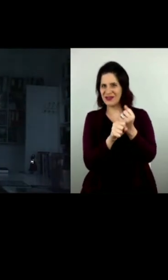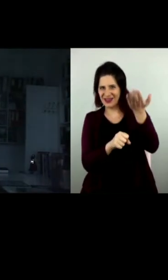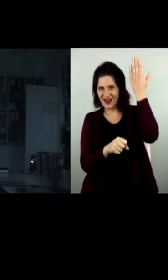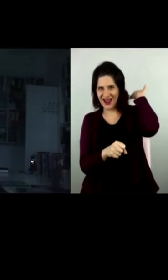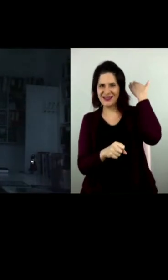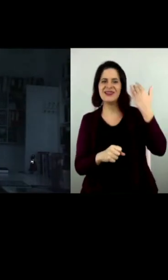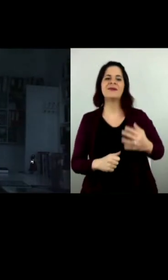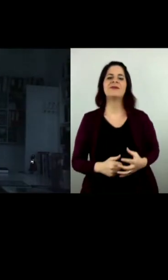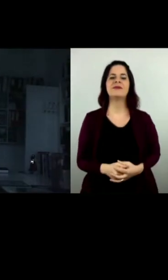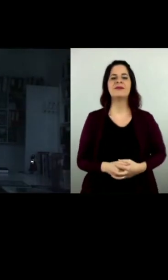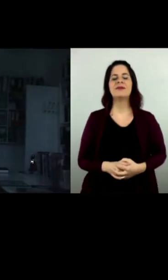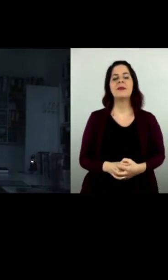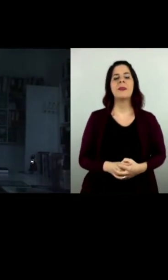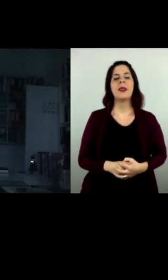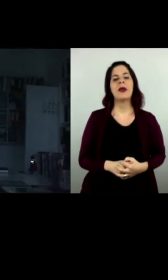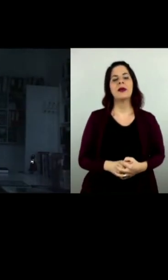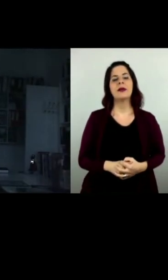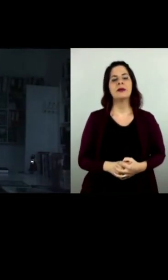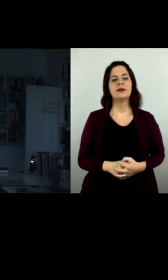that,